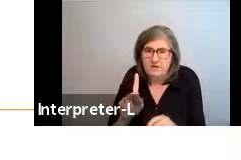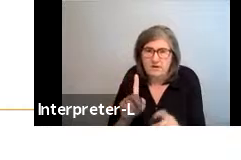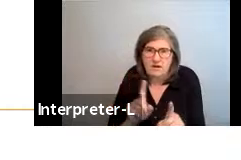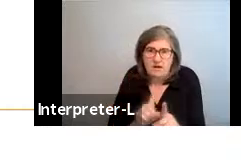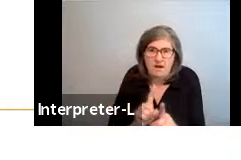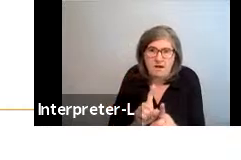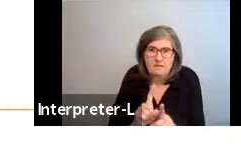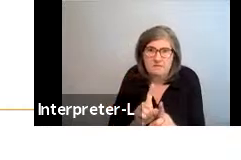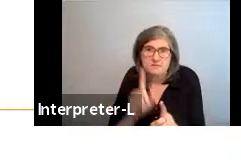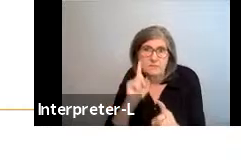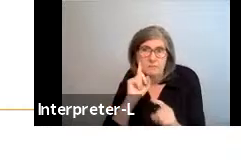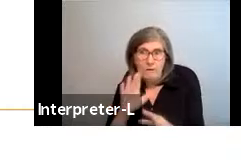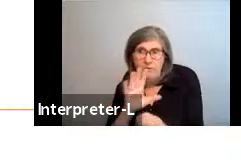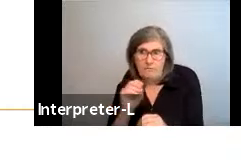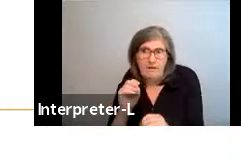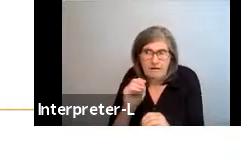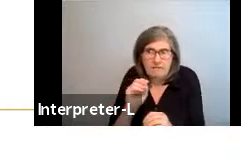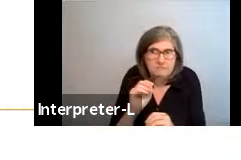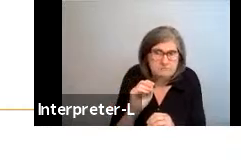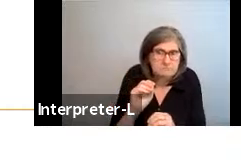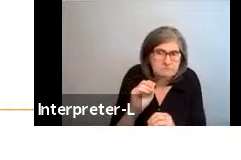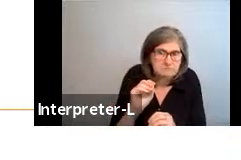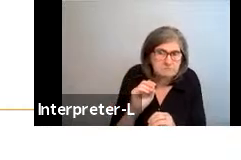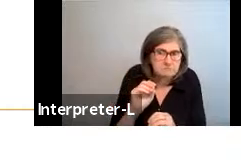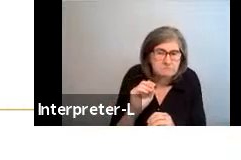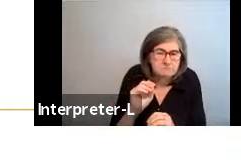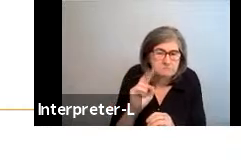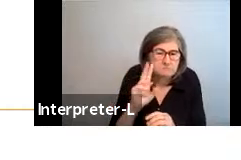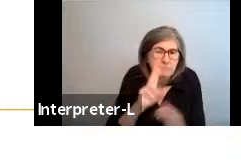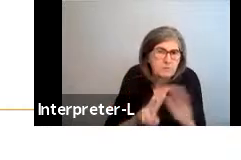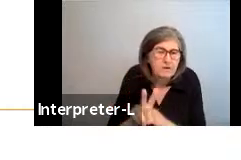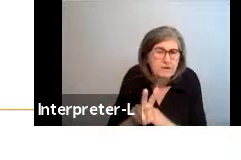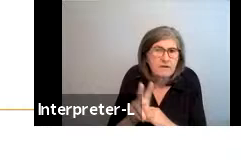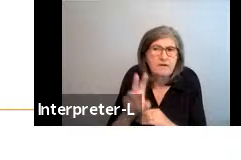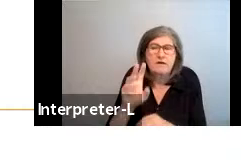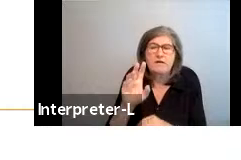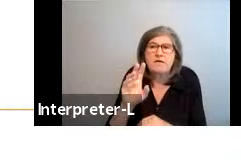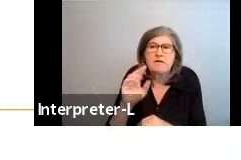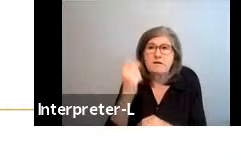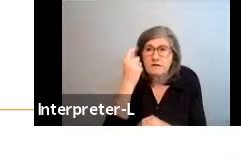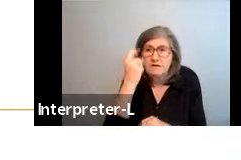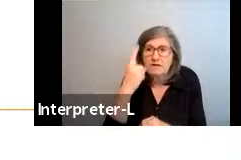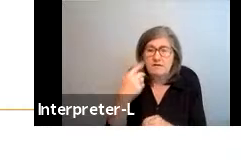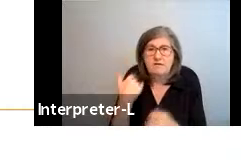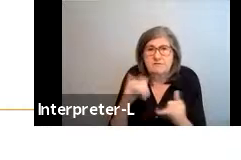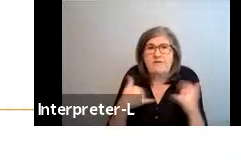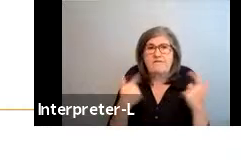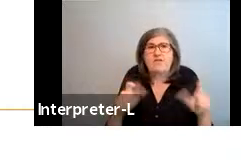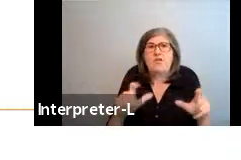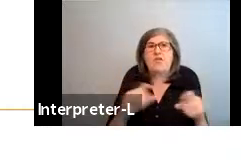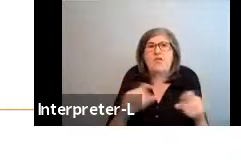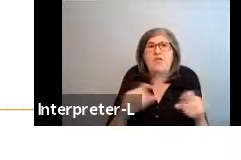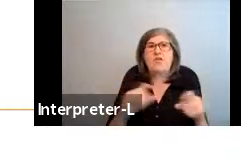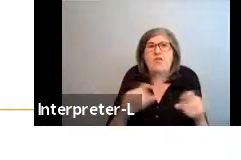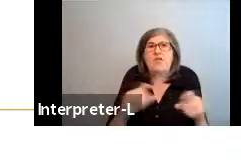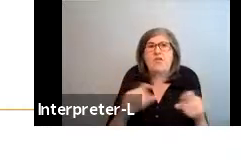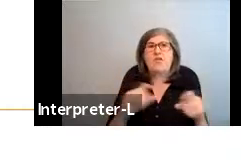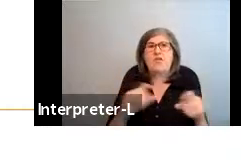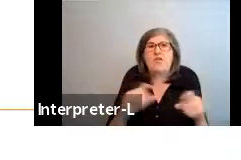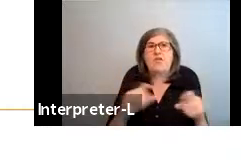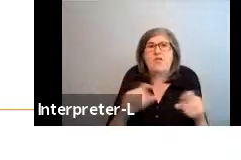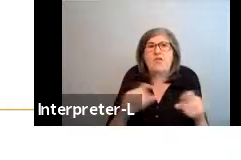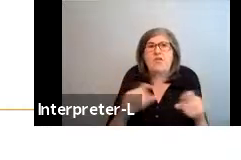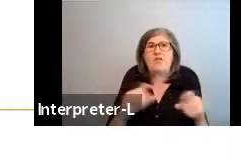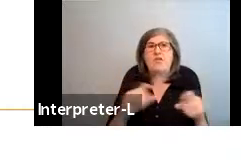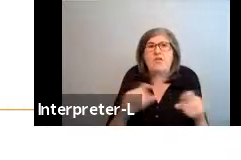as we might hope and suspect. Having said that, there is still a significant number of schools, as I mentioned, where